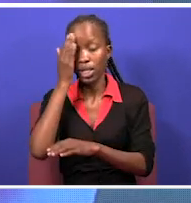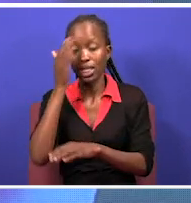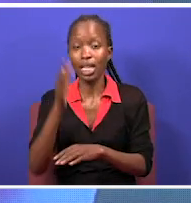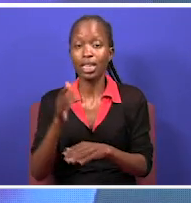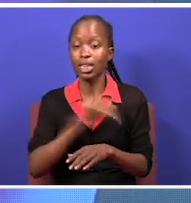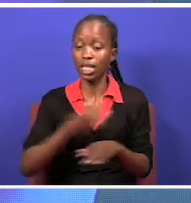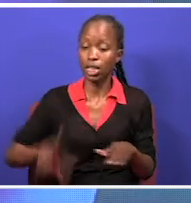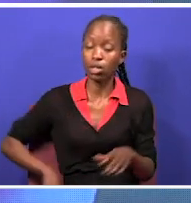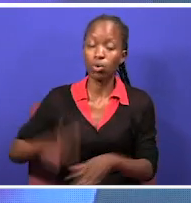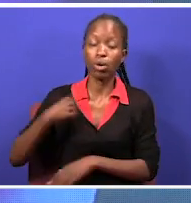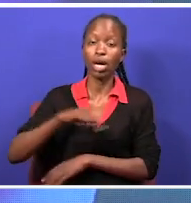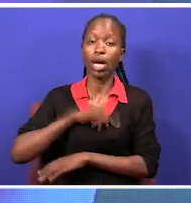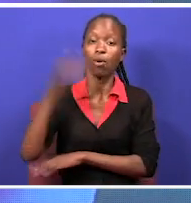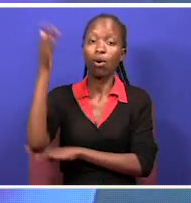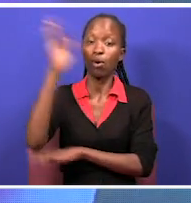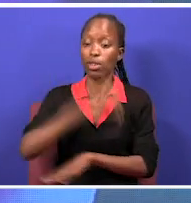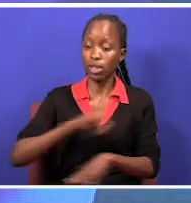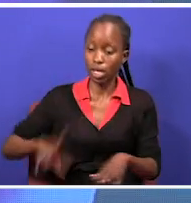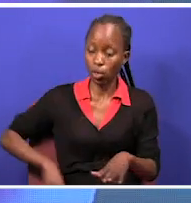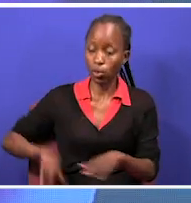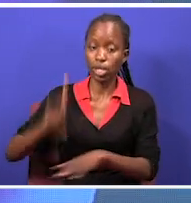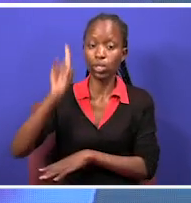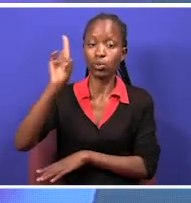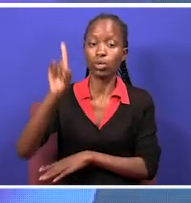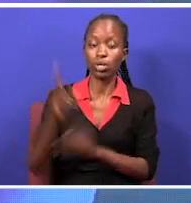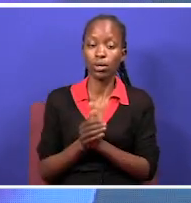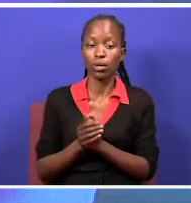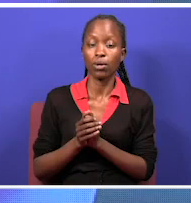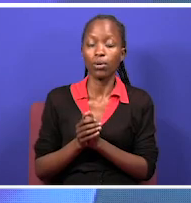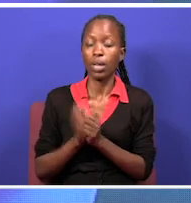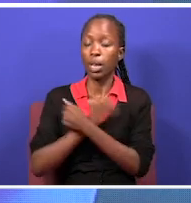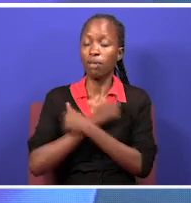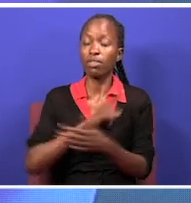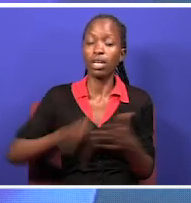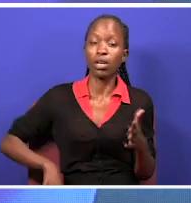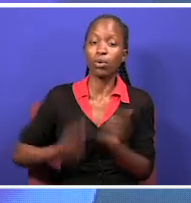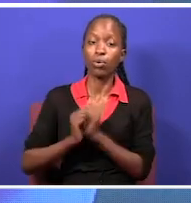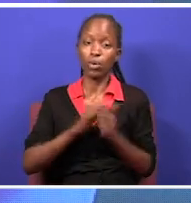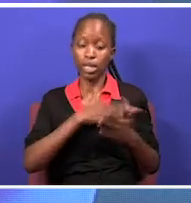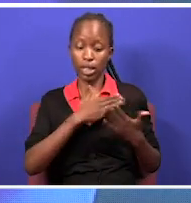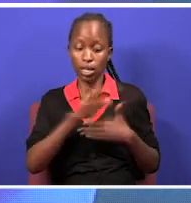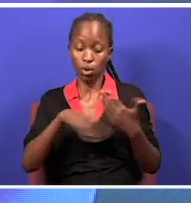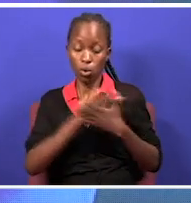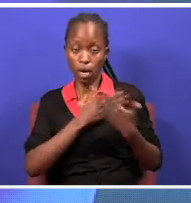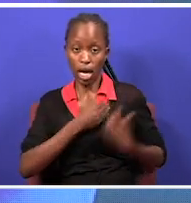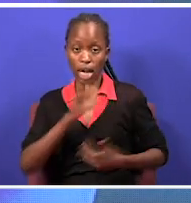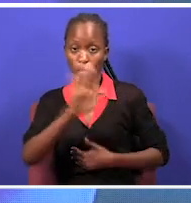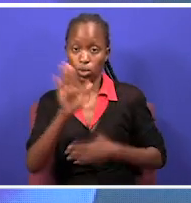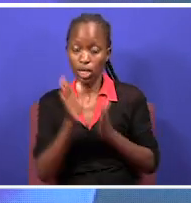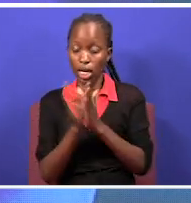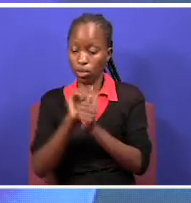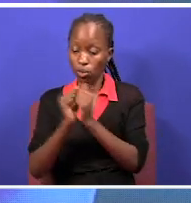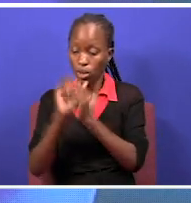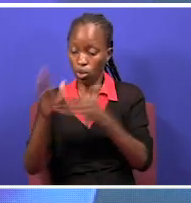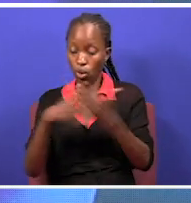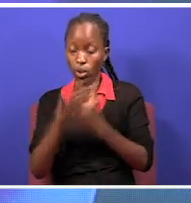our God, the Lord is one. Love the Lord with your heart, with all of your heart, and with all your